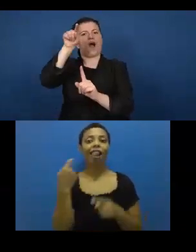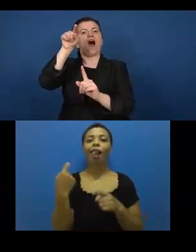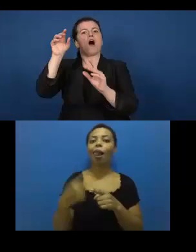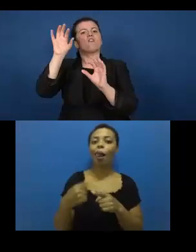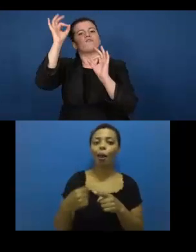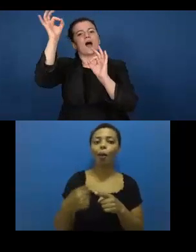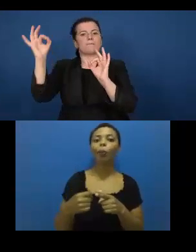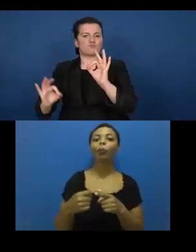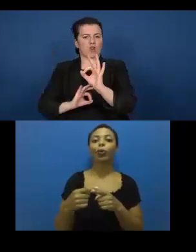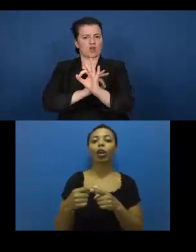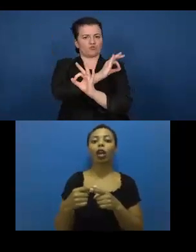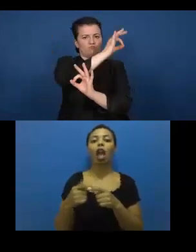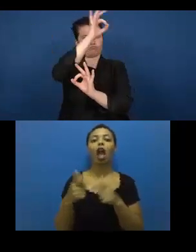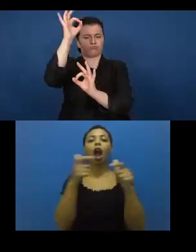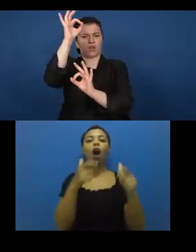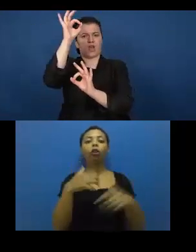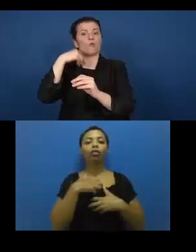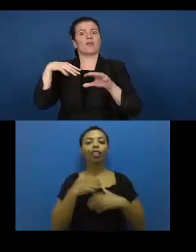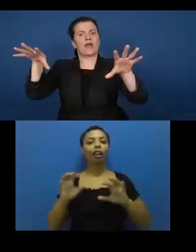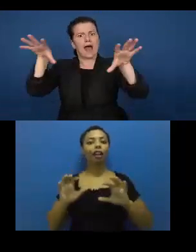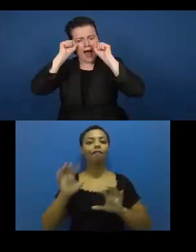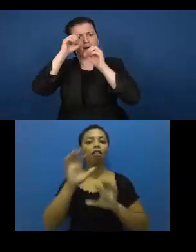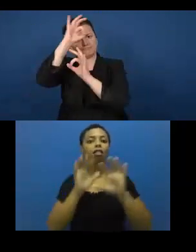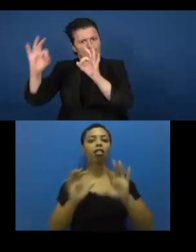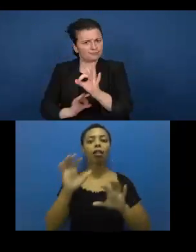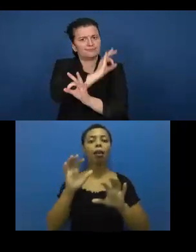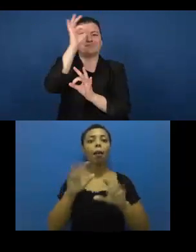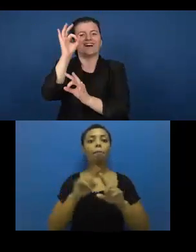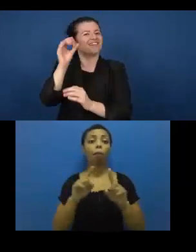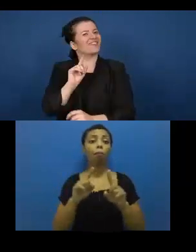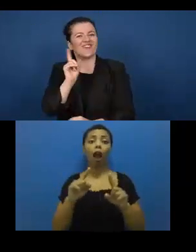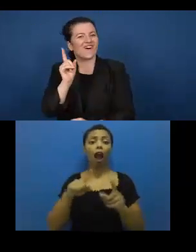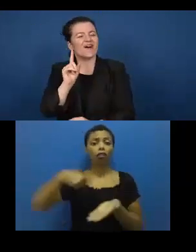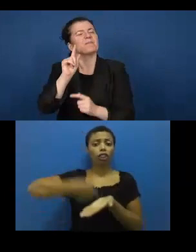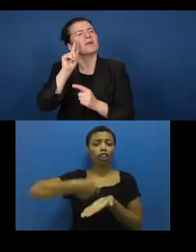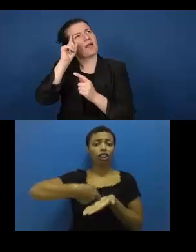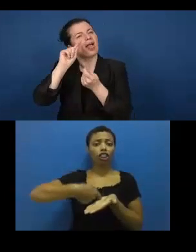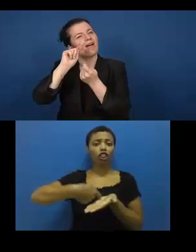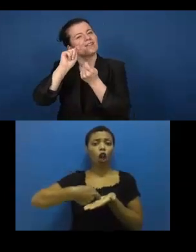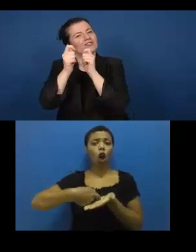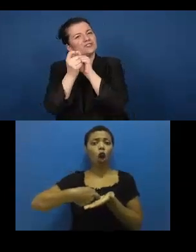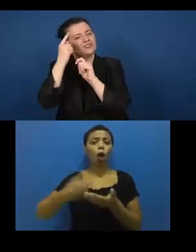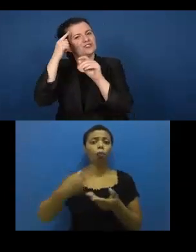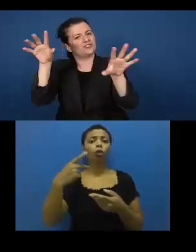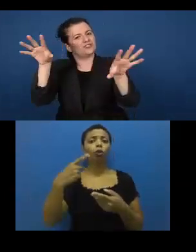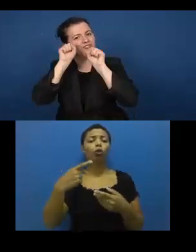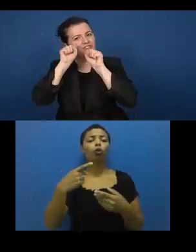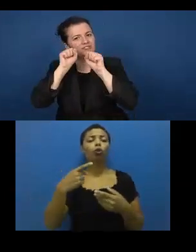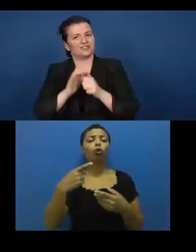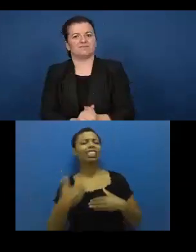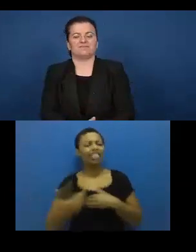vibrate are perceived not necessarily in the way that you intend them to be.